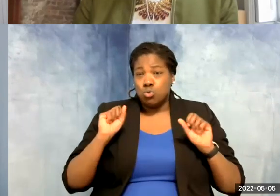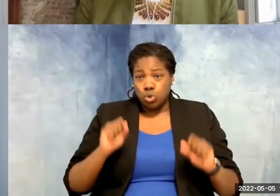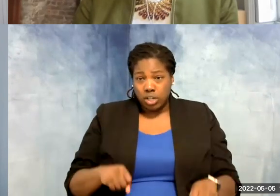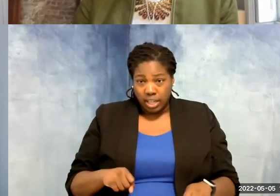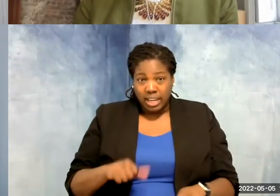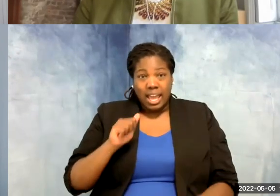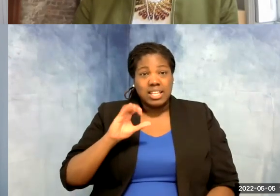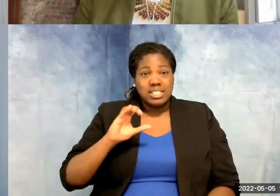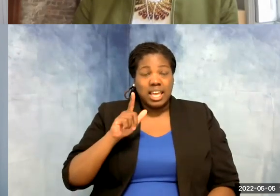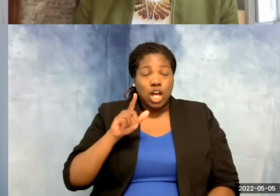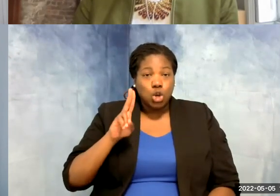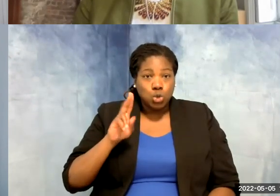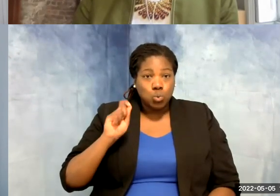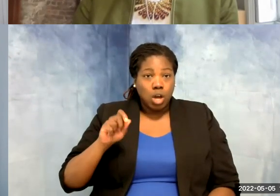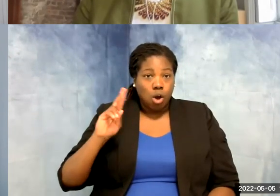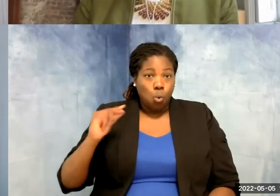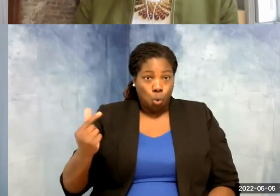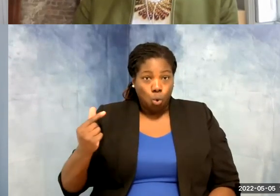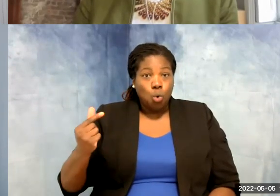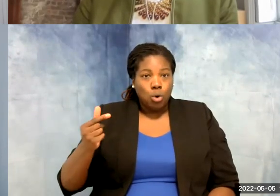the ACLU.org